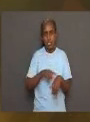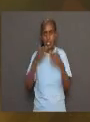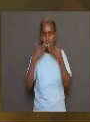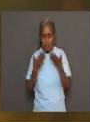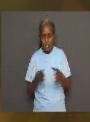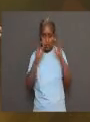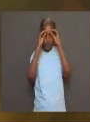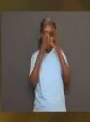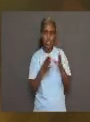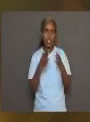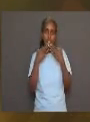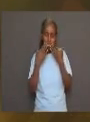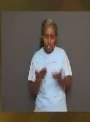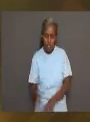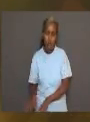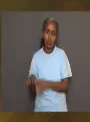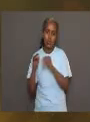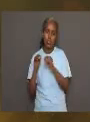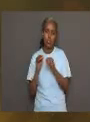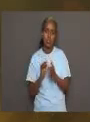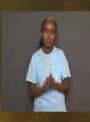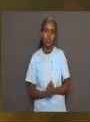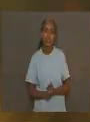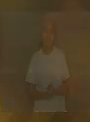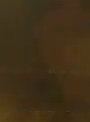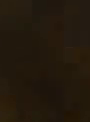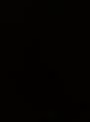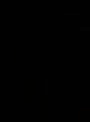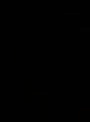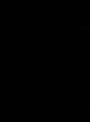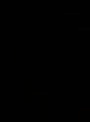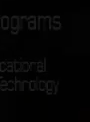Until next time, thank you, teacher. Thank you, students.